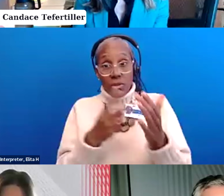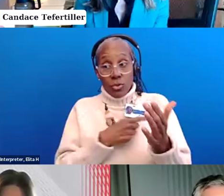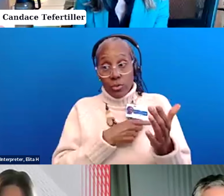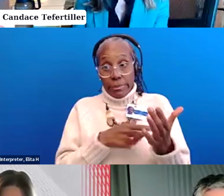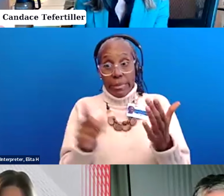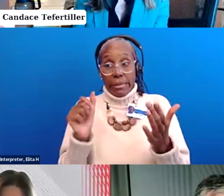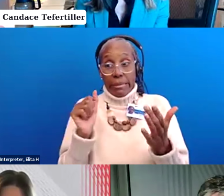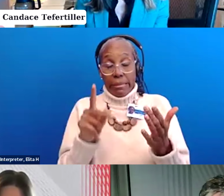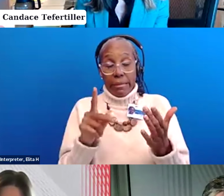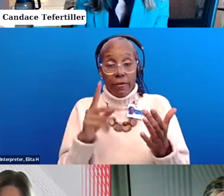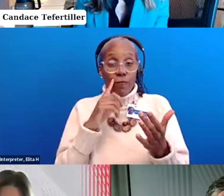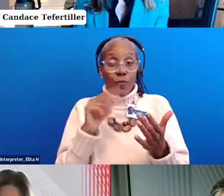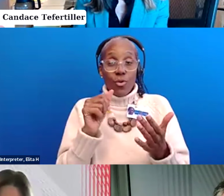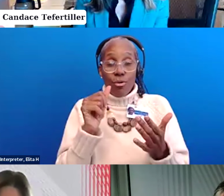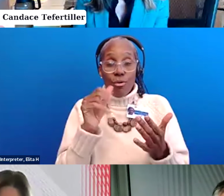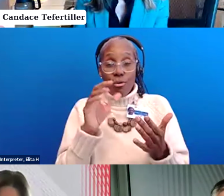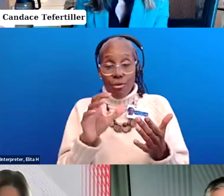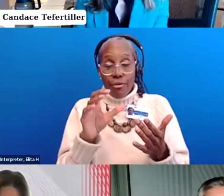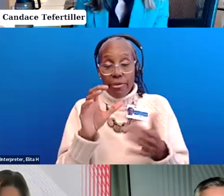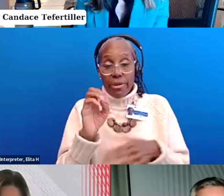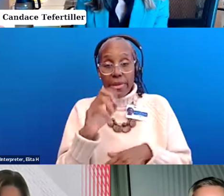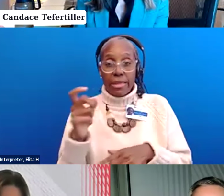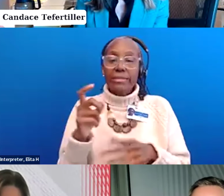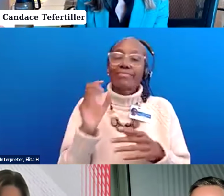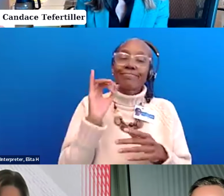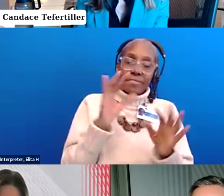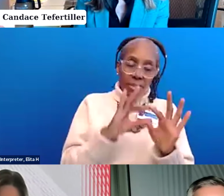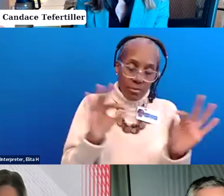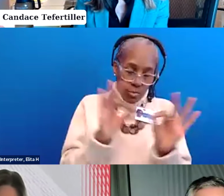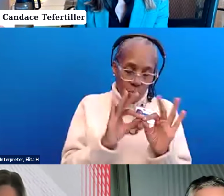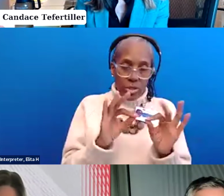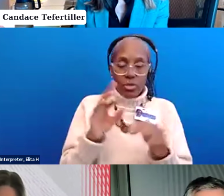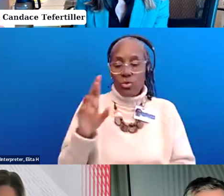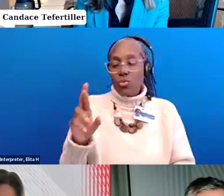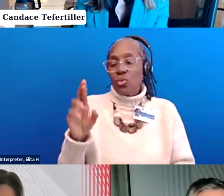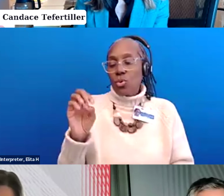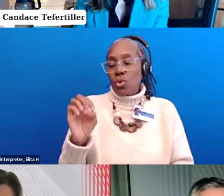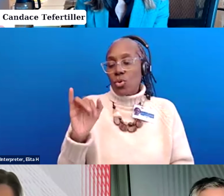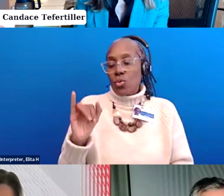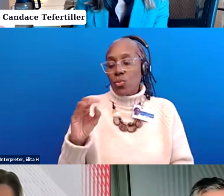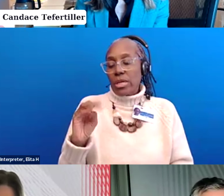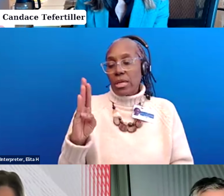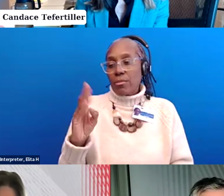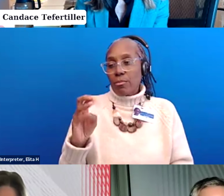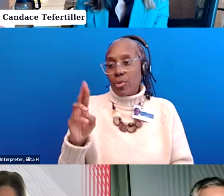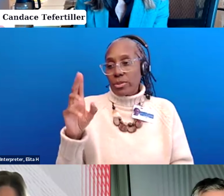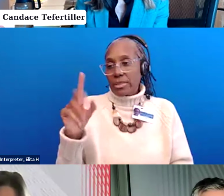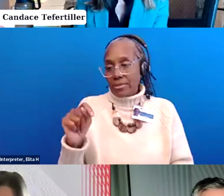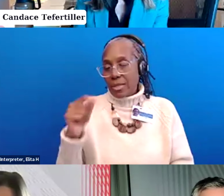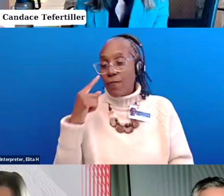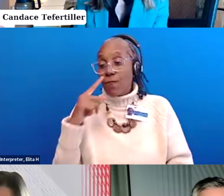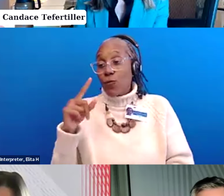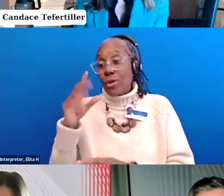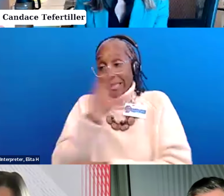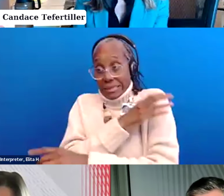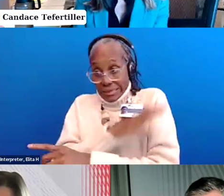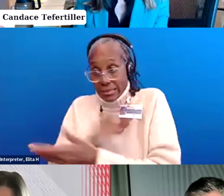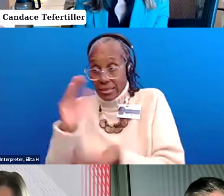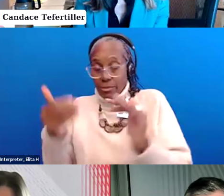ARC-EX. Of course. And here I think it's important to delineate reimbursement for clinics versus individuals who